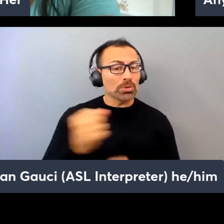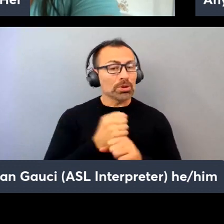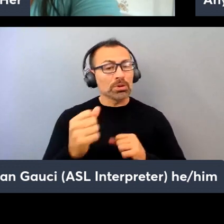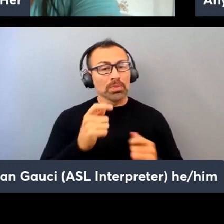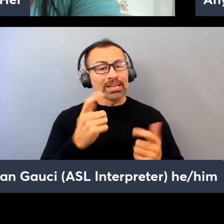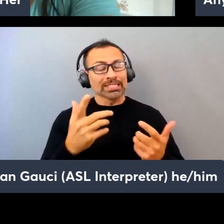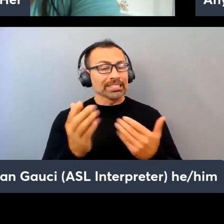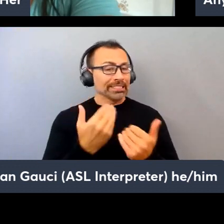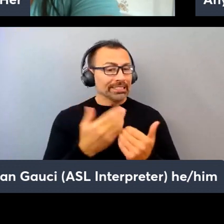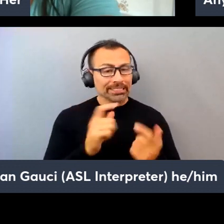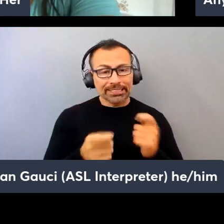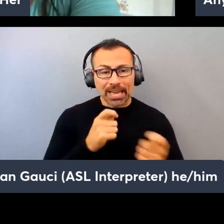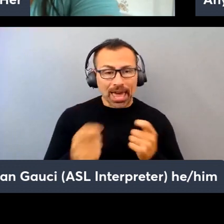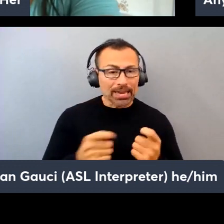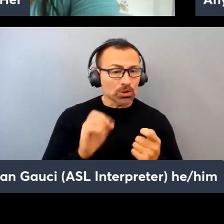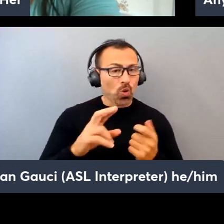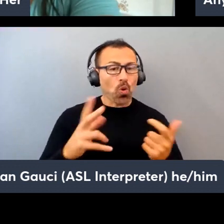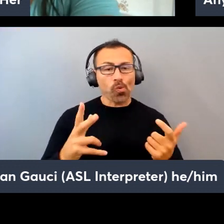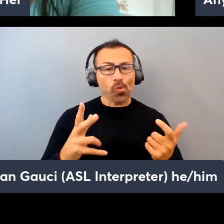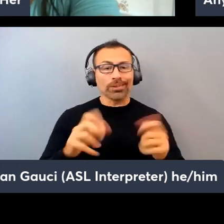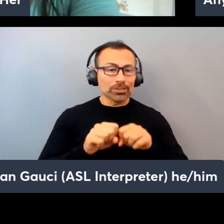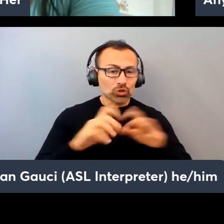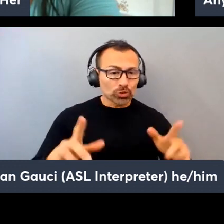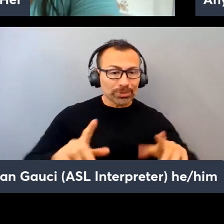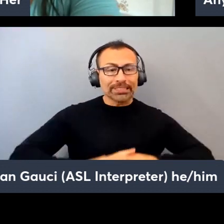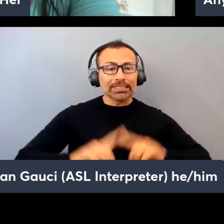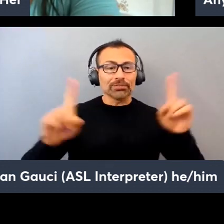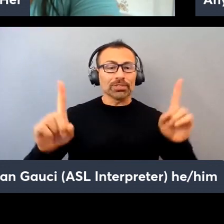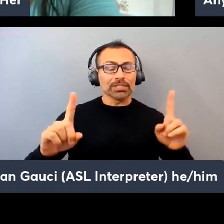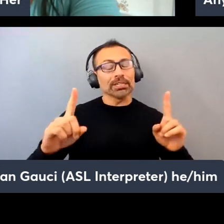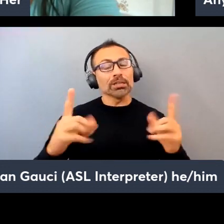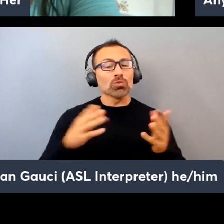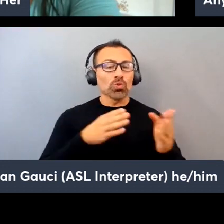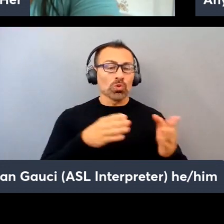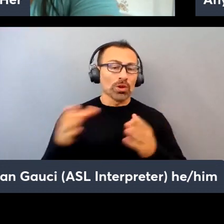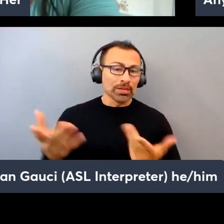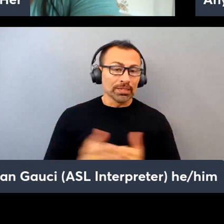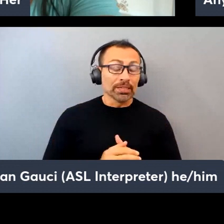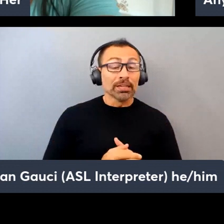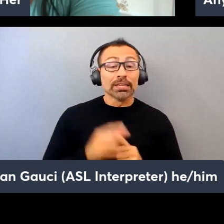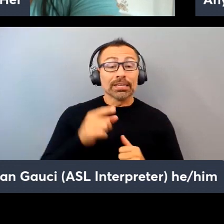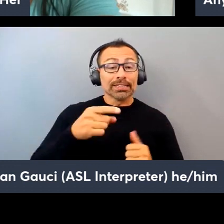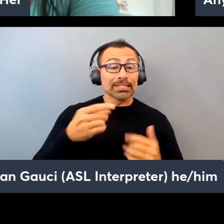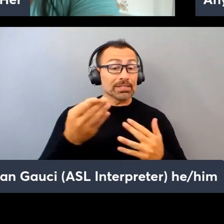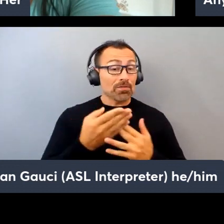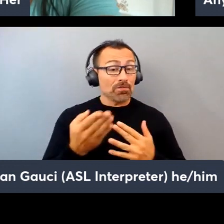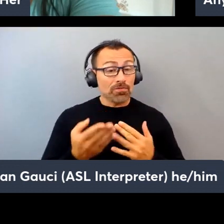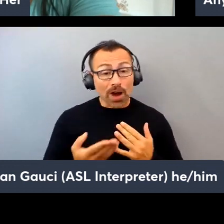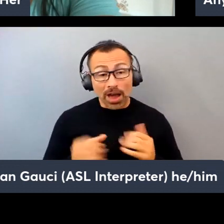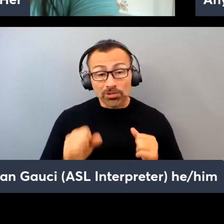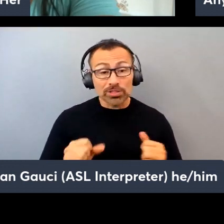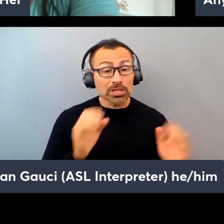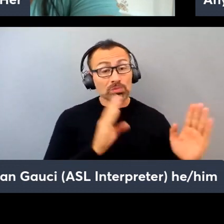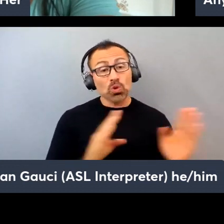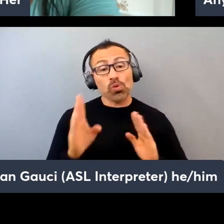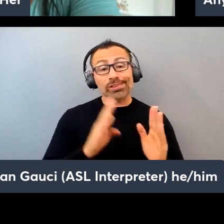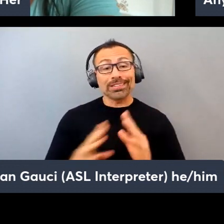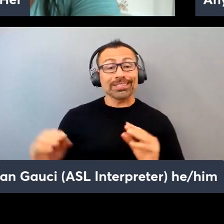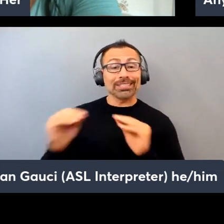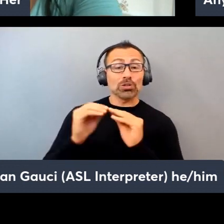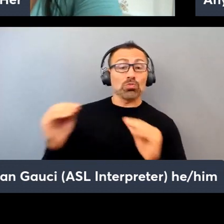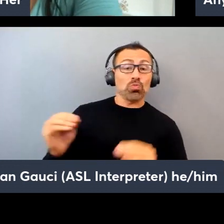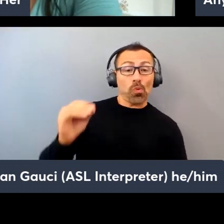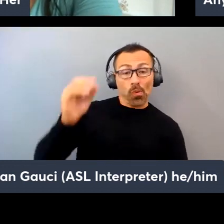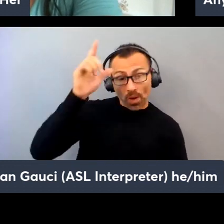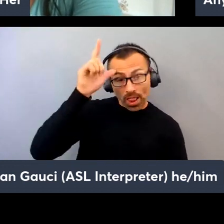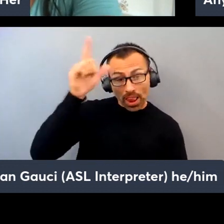replicate the infrastructure in a consistent way. So and these files can be organized into more logical and